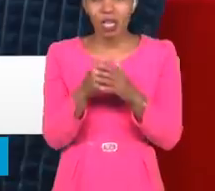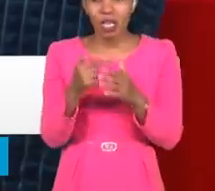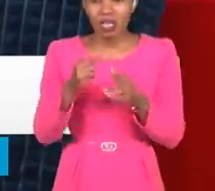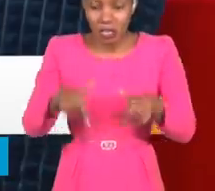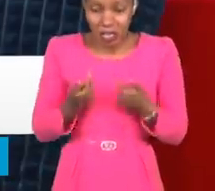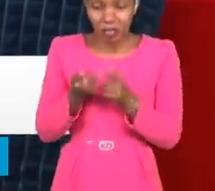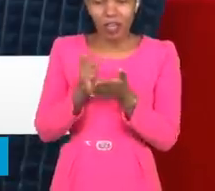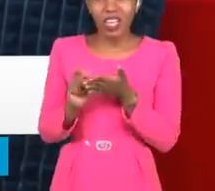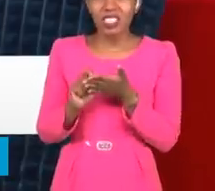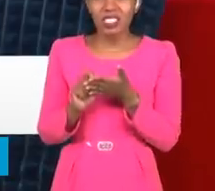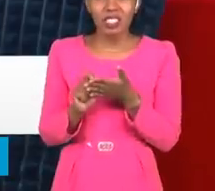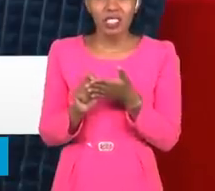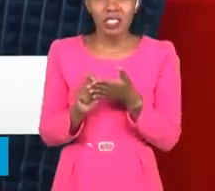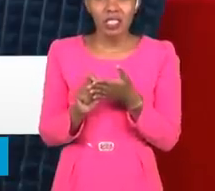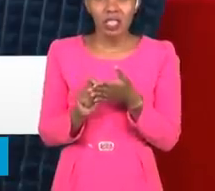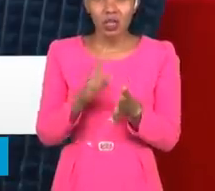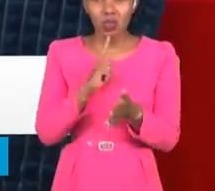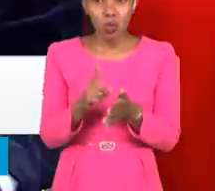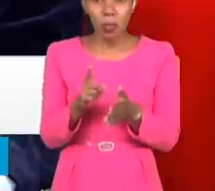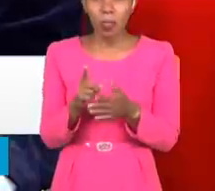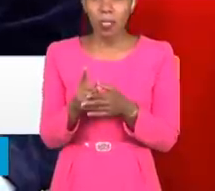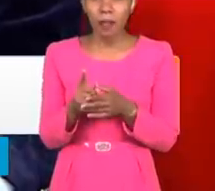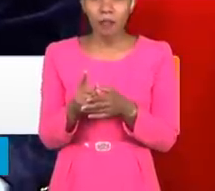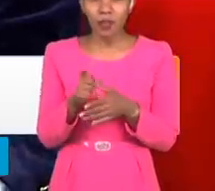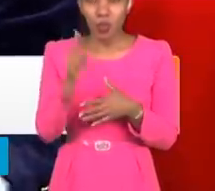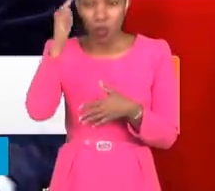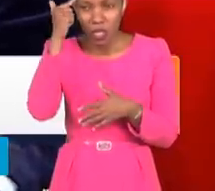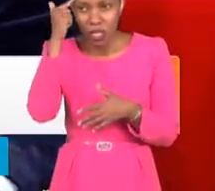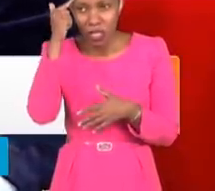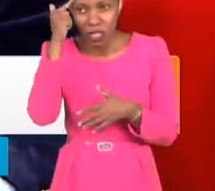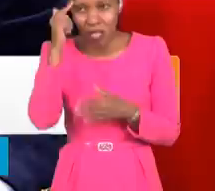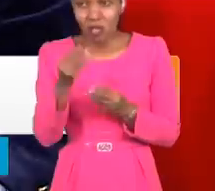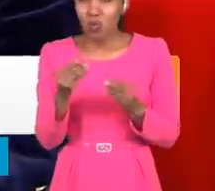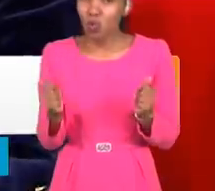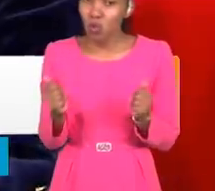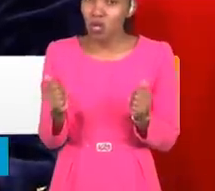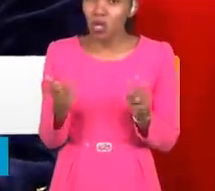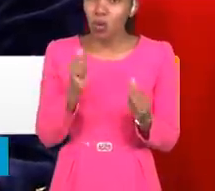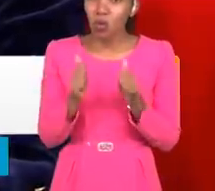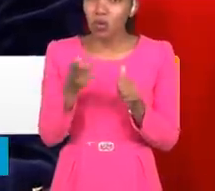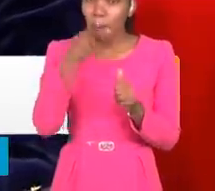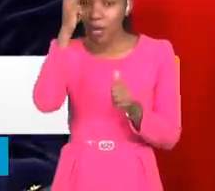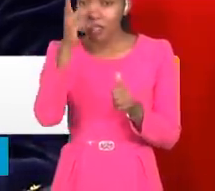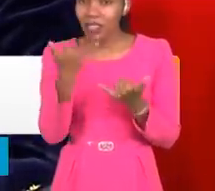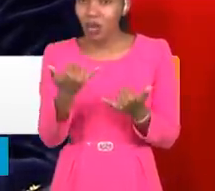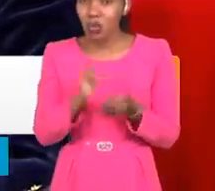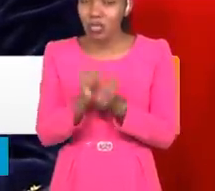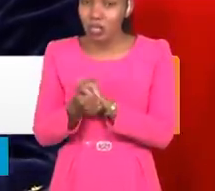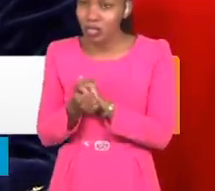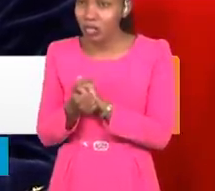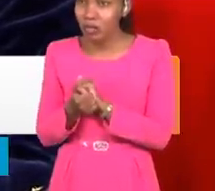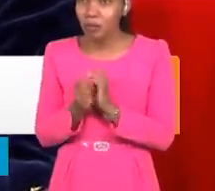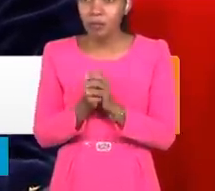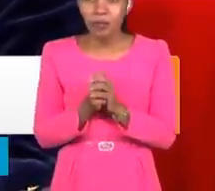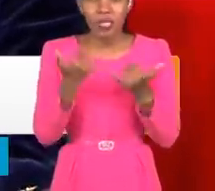that. Yes, yes, yes. Madness. Yeah. So do you think, what are the solutions? Do you think parenting is changing? We're